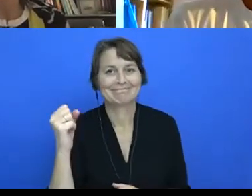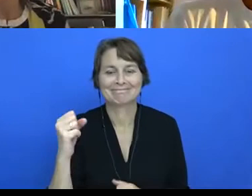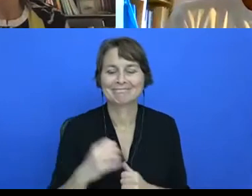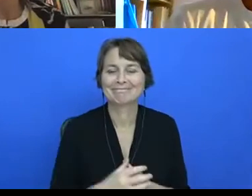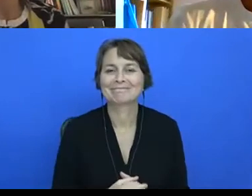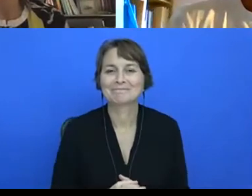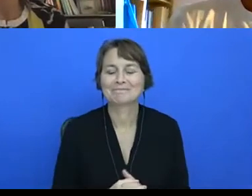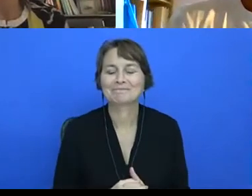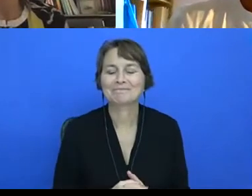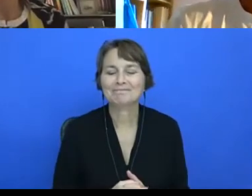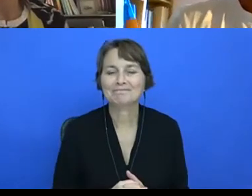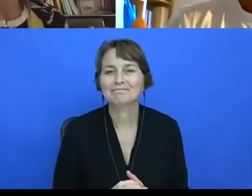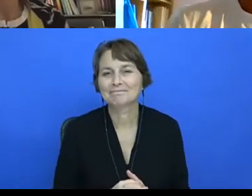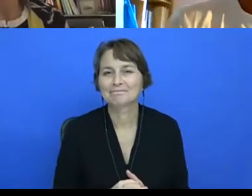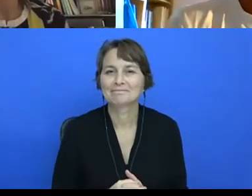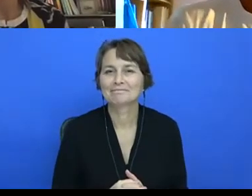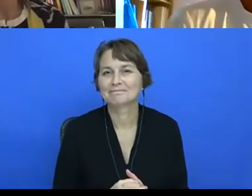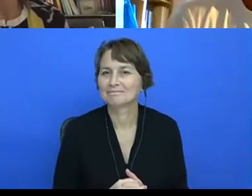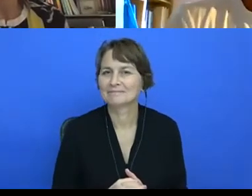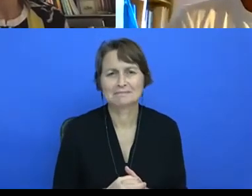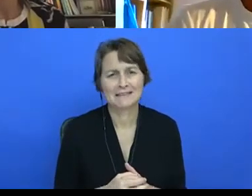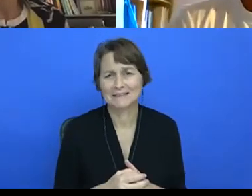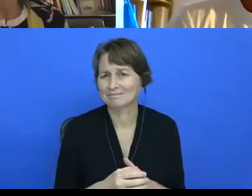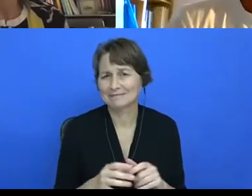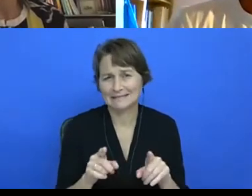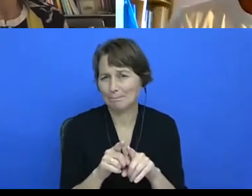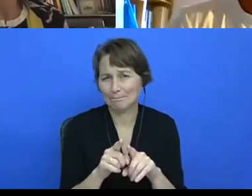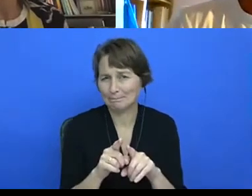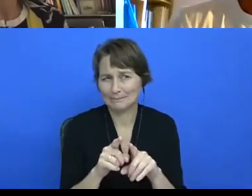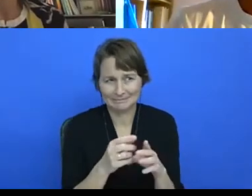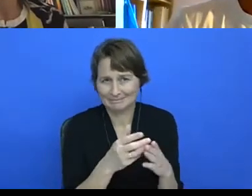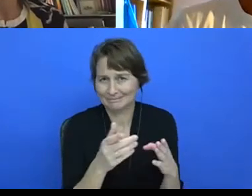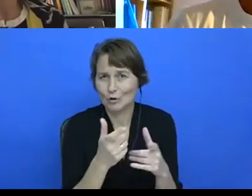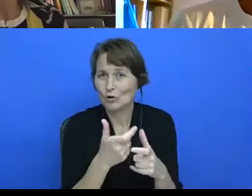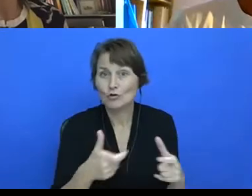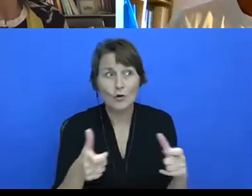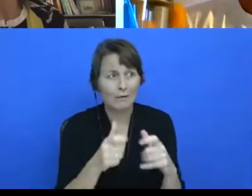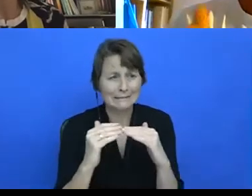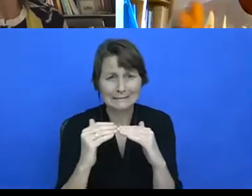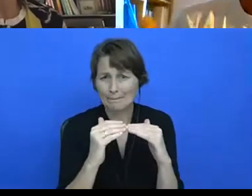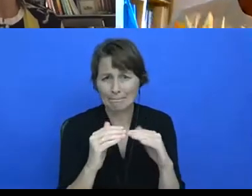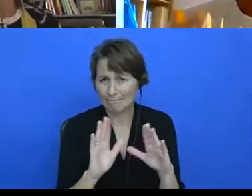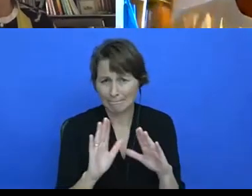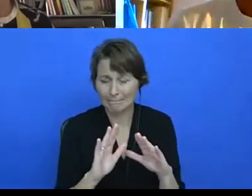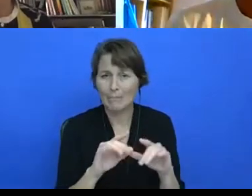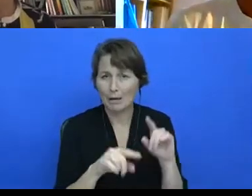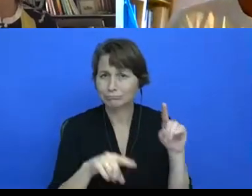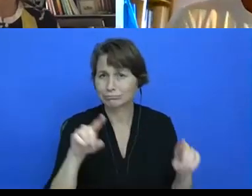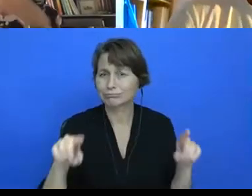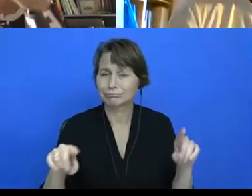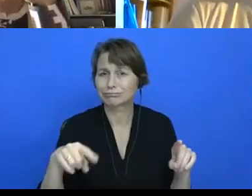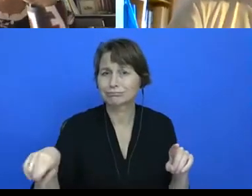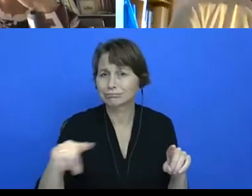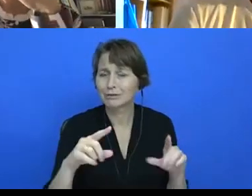as, any conference, I mean, the conferences differ quite a lot from one to another, from the place, the organizers, the